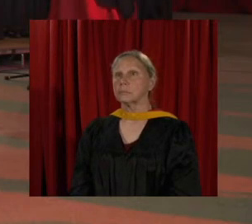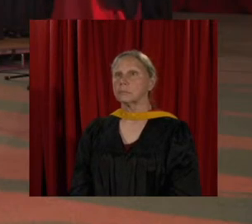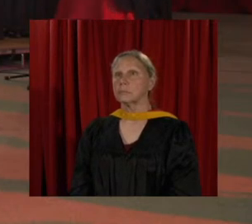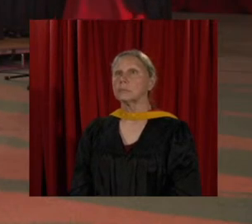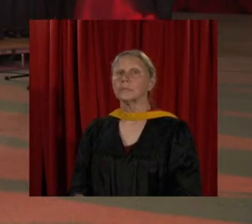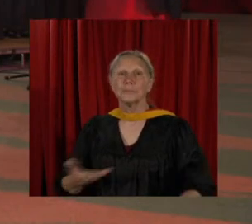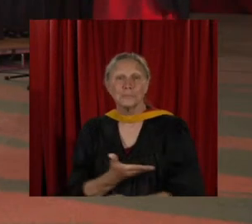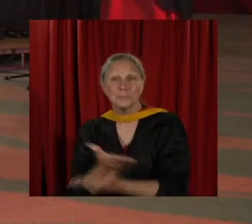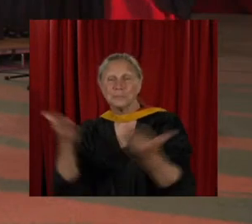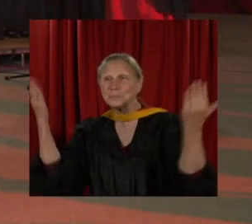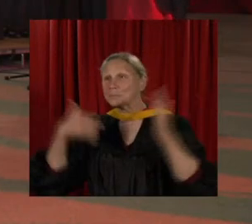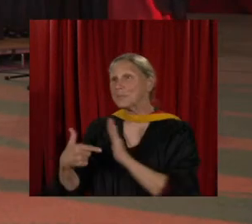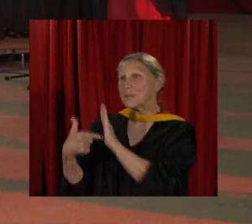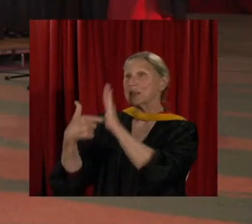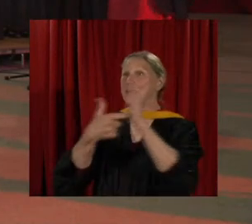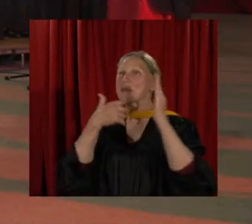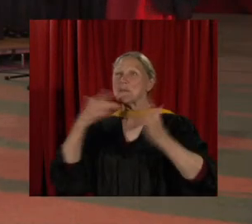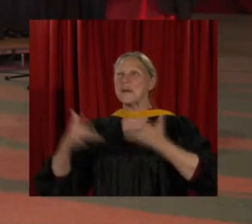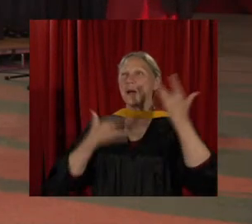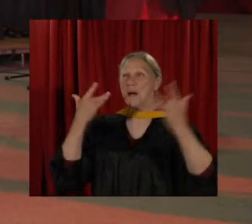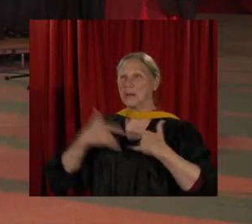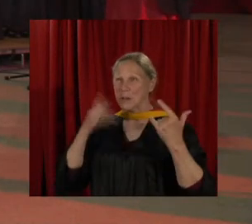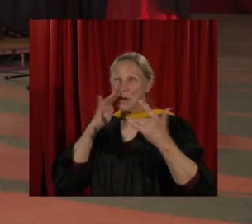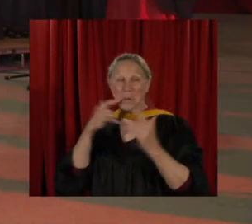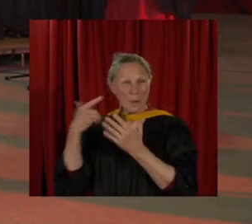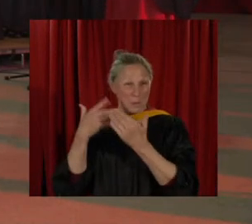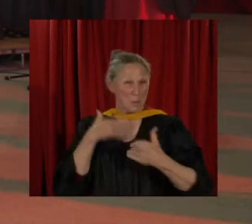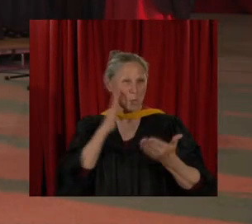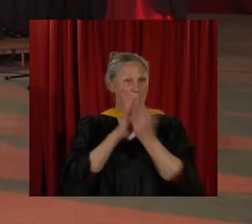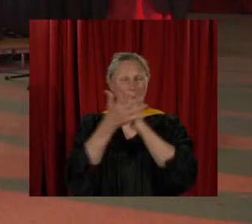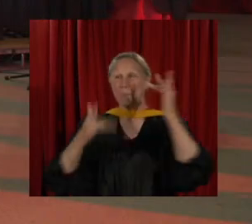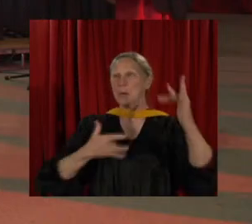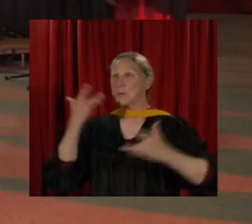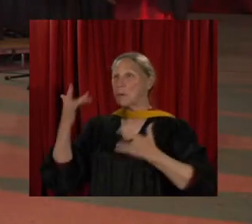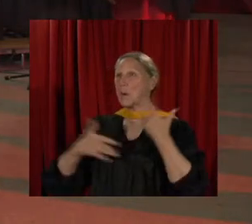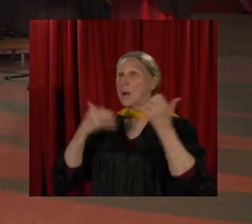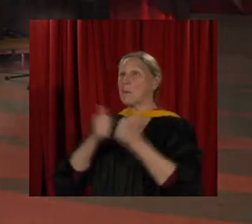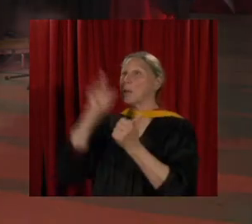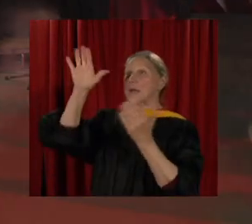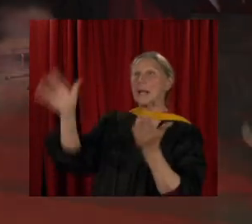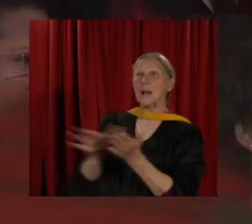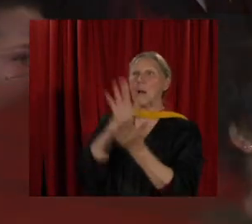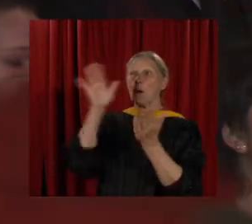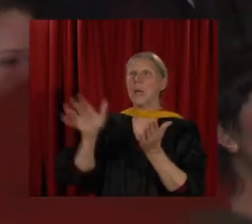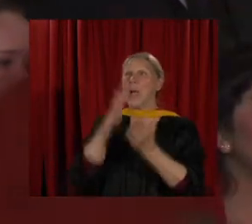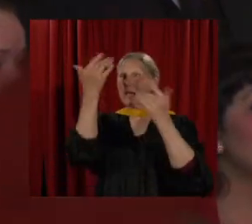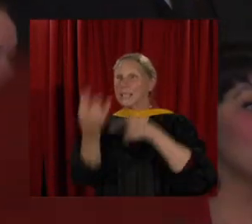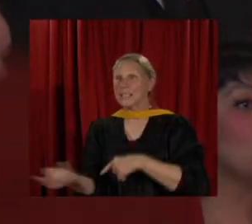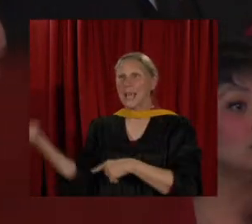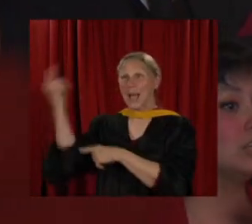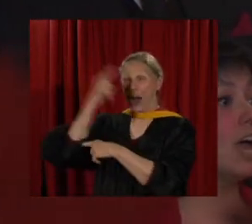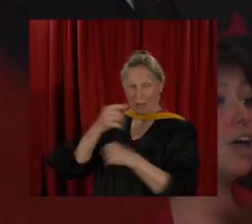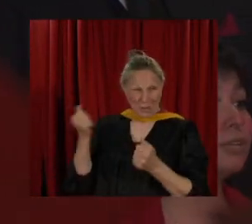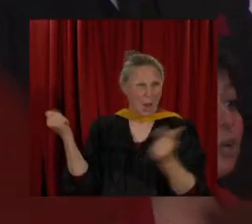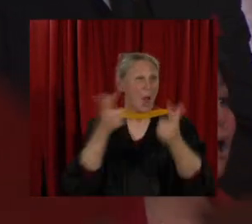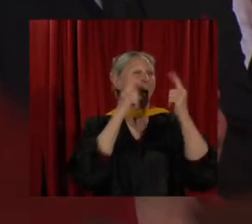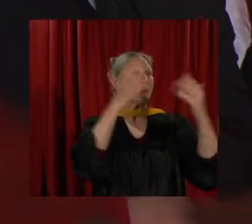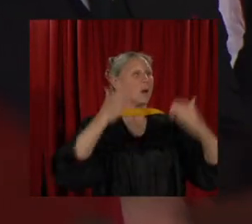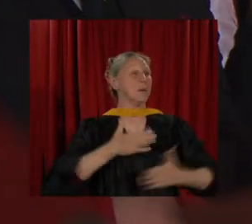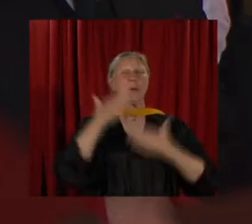We all shall rejoice, we all shall rejoice in this glorious day. We all